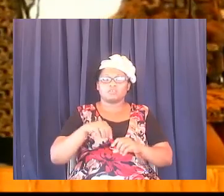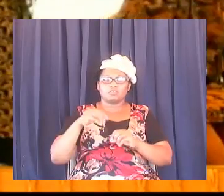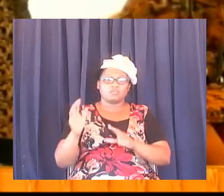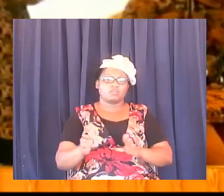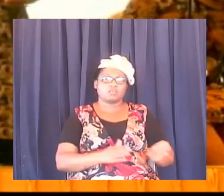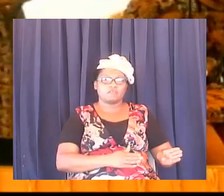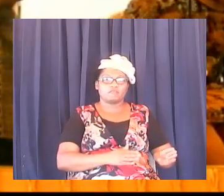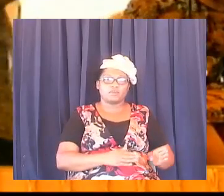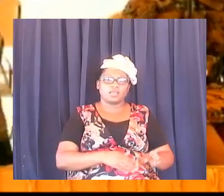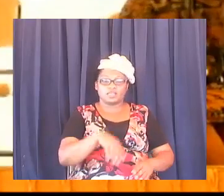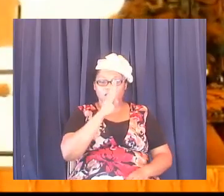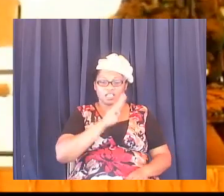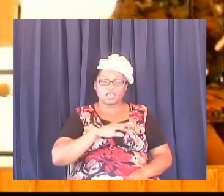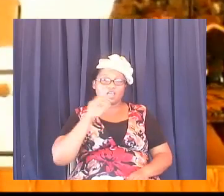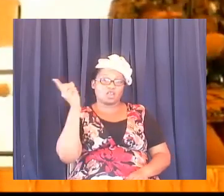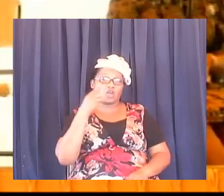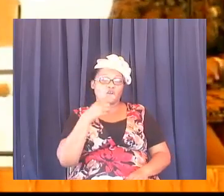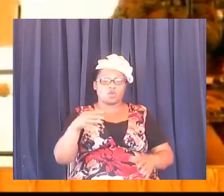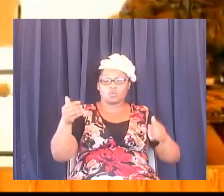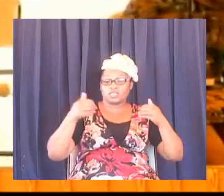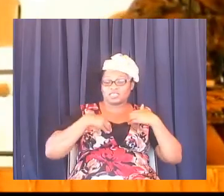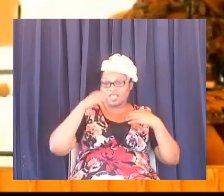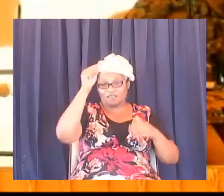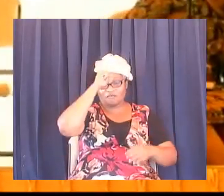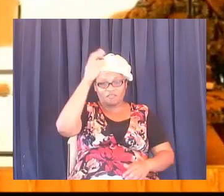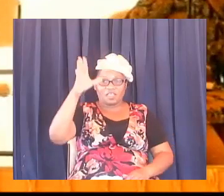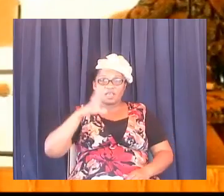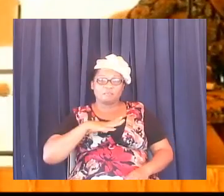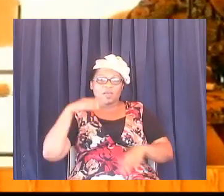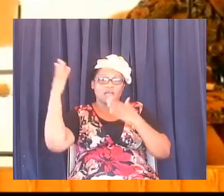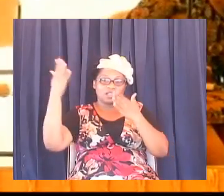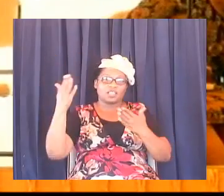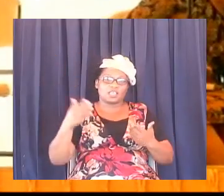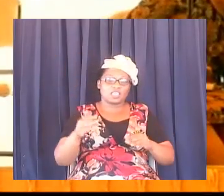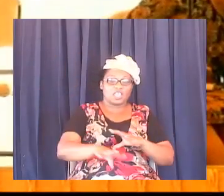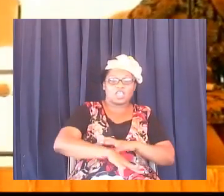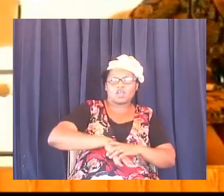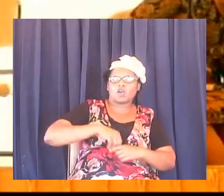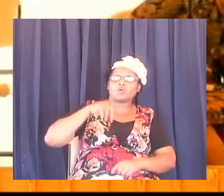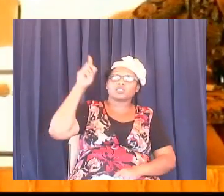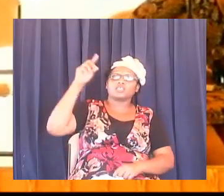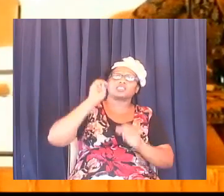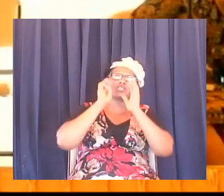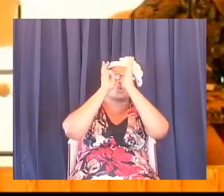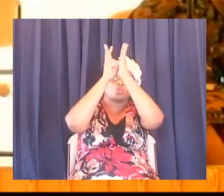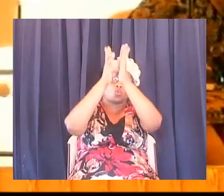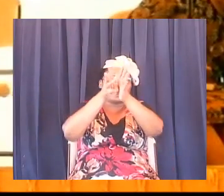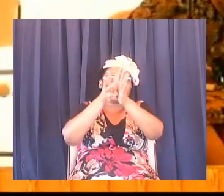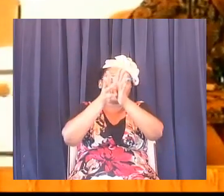have a man. He always have a man to carry out his will. And up to